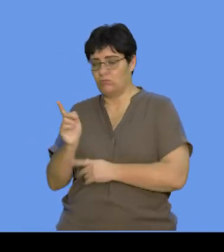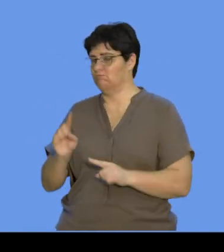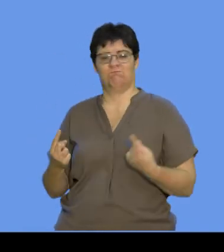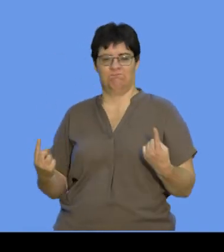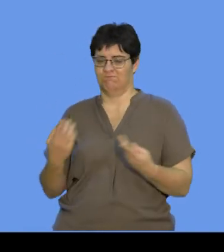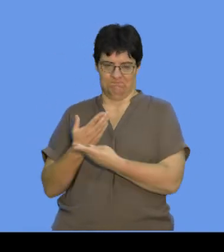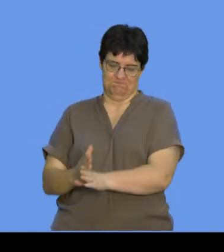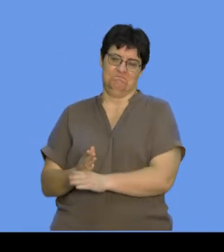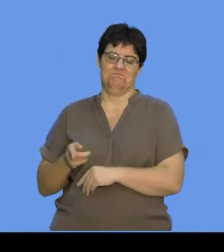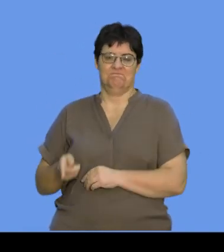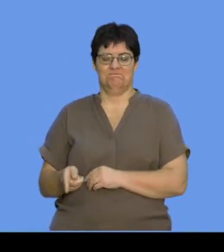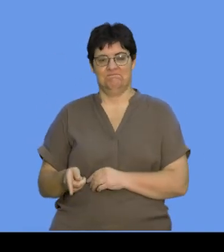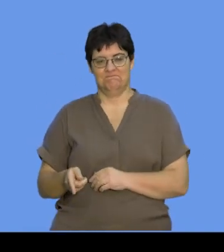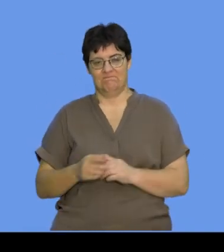an